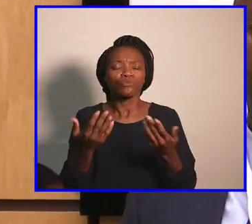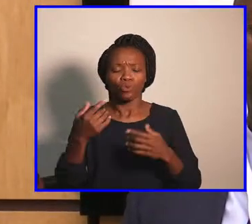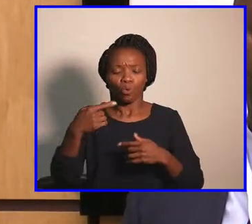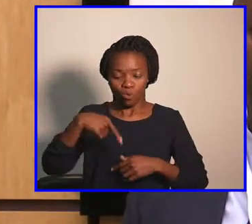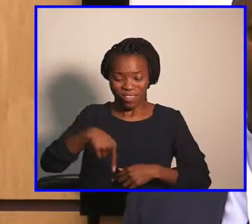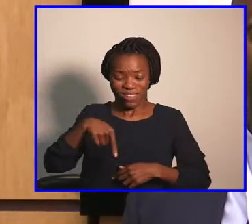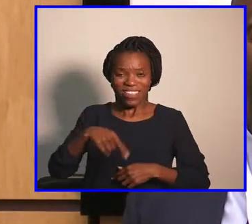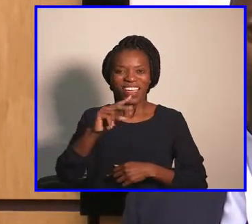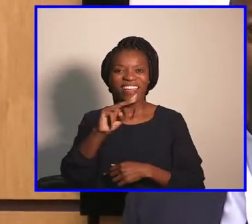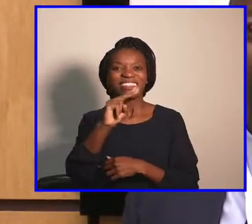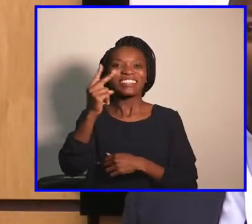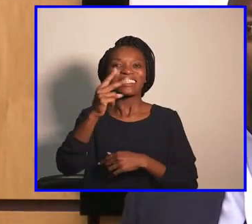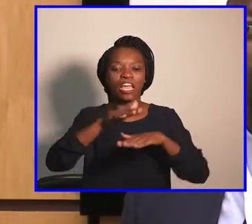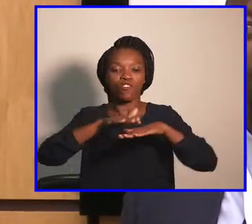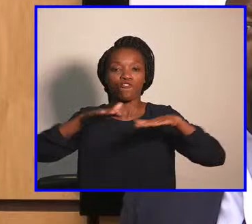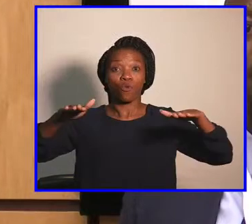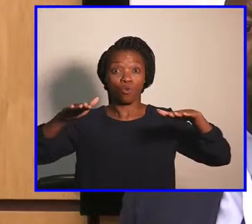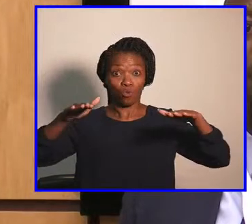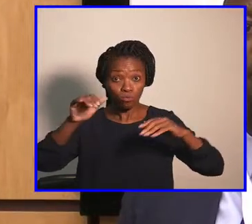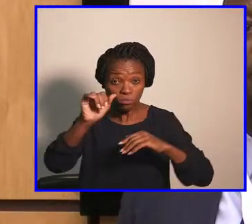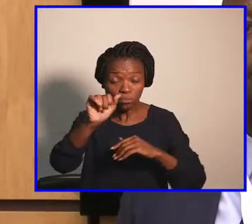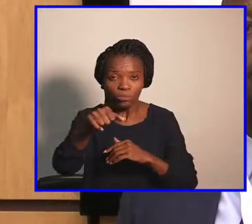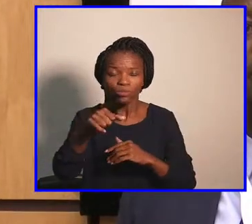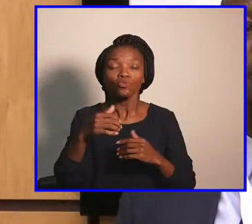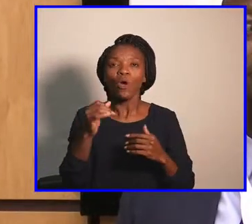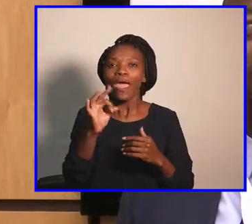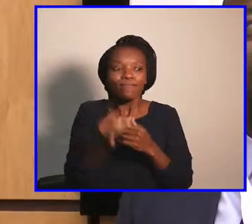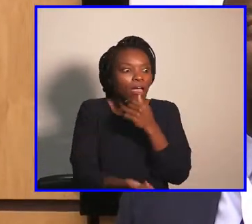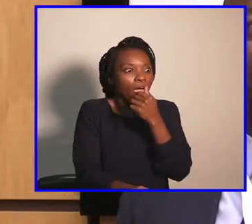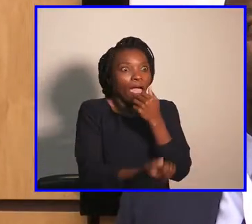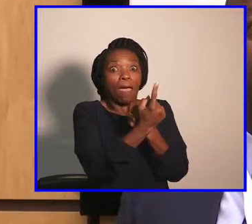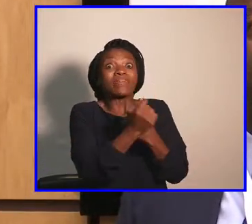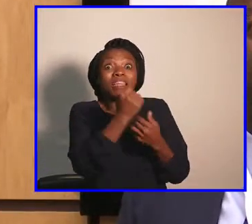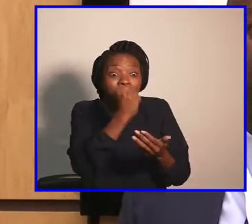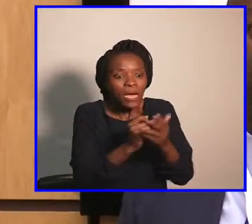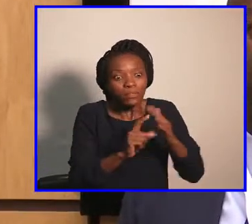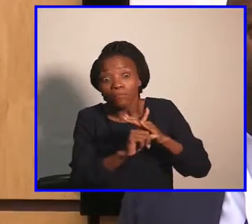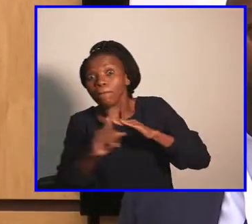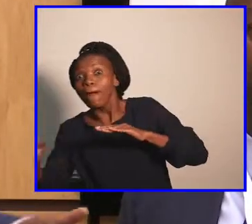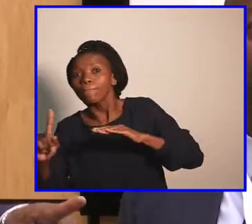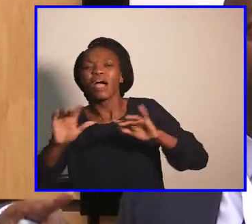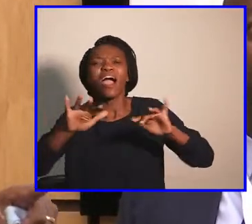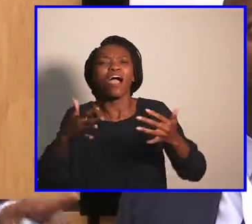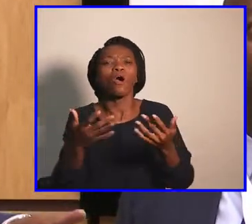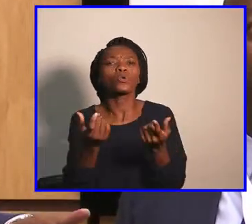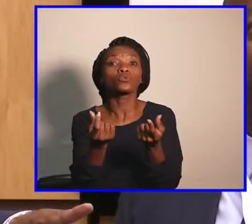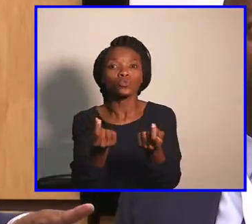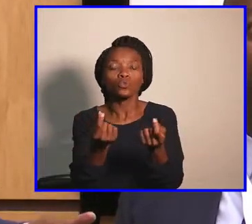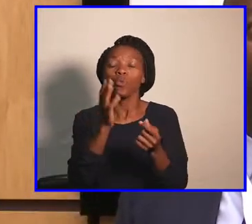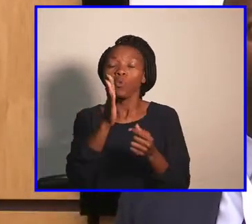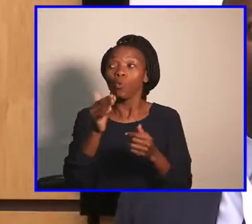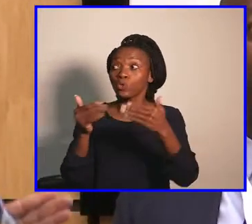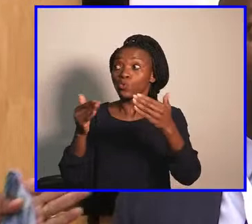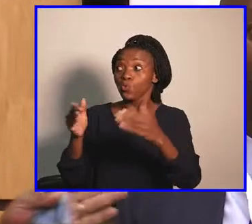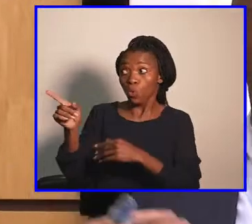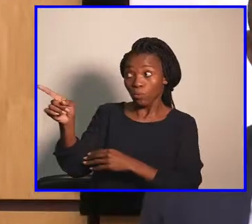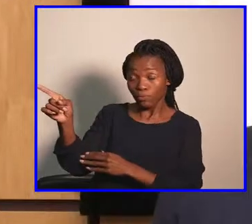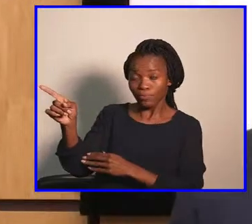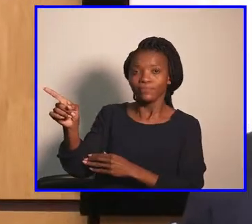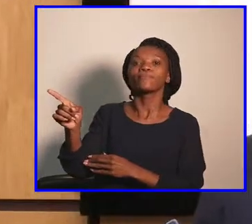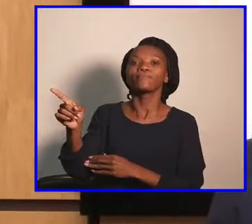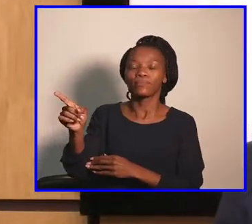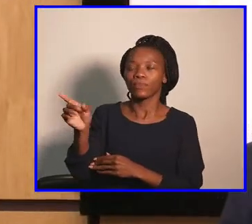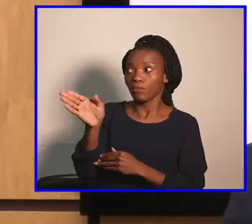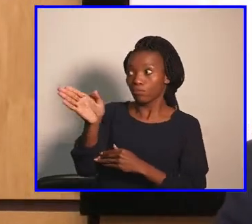terms of evacuation, if we need to evacuate the building, we will leave through this door, we will turn